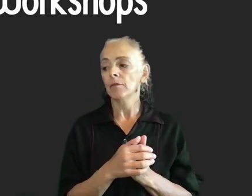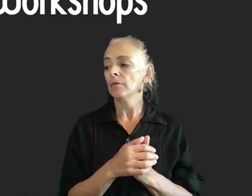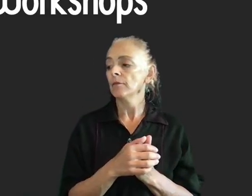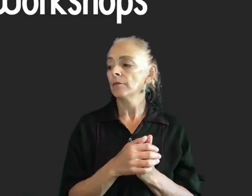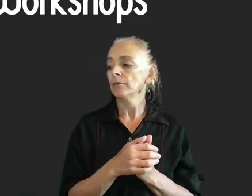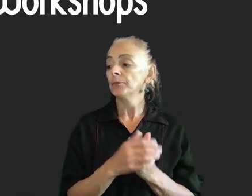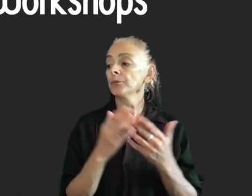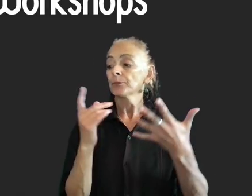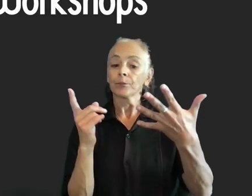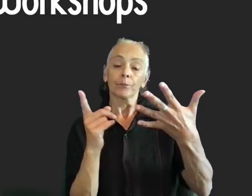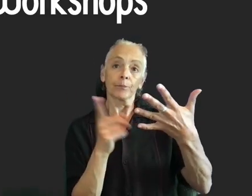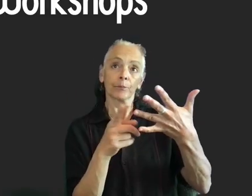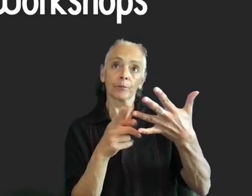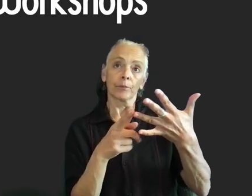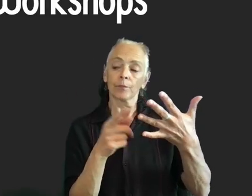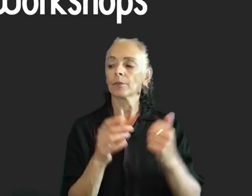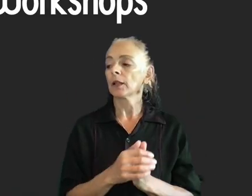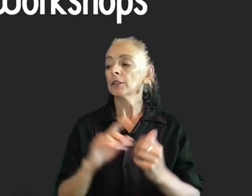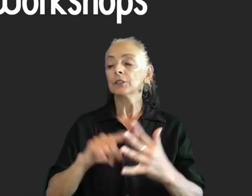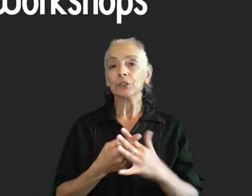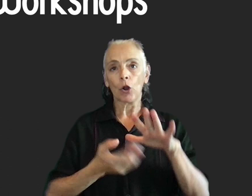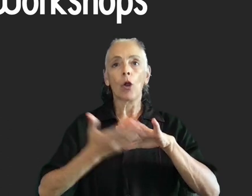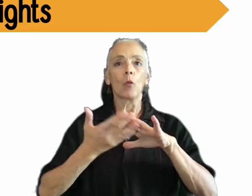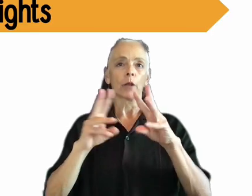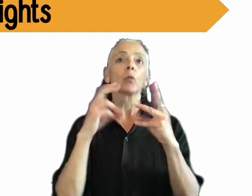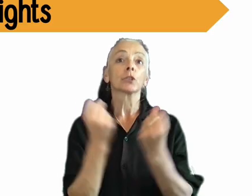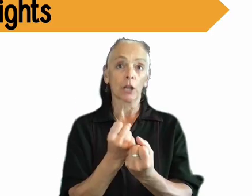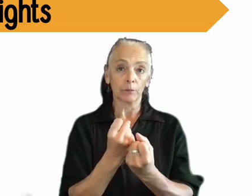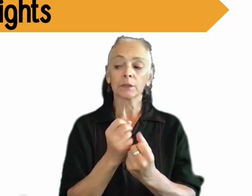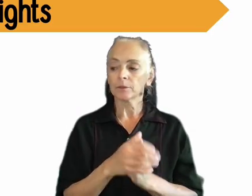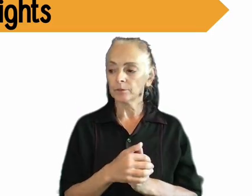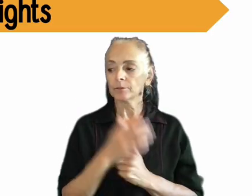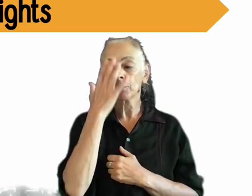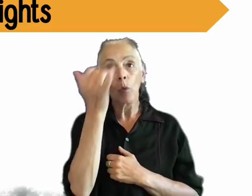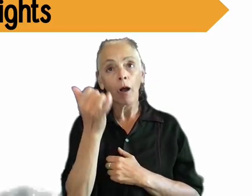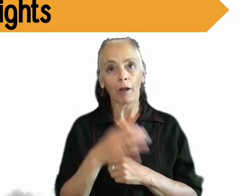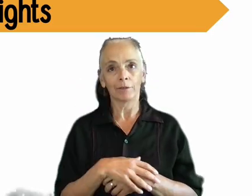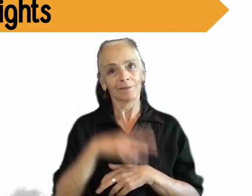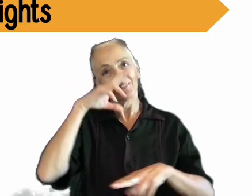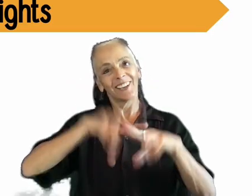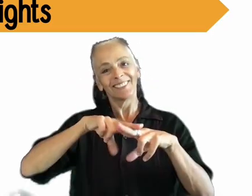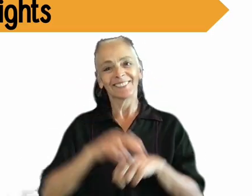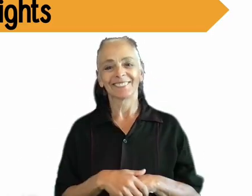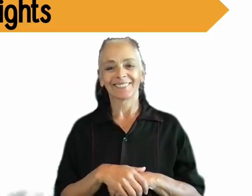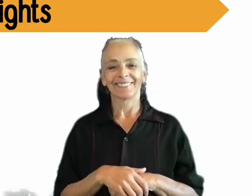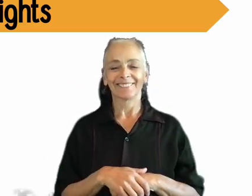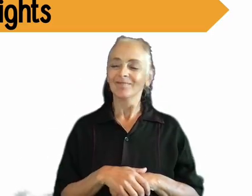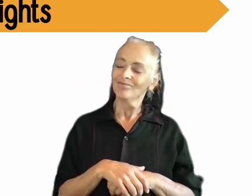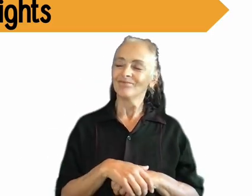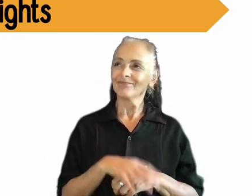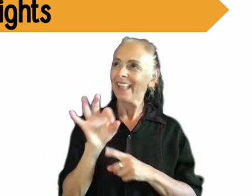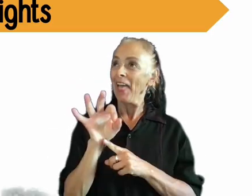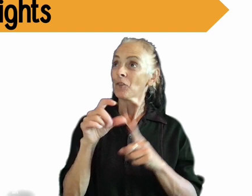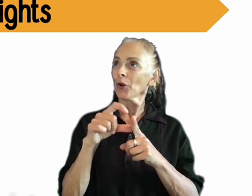all right tentacle number four start running workshops why because workshops are fun yeah i said it the f